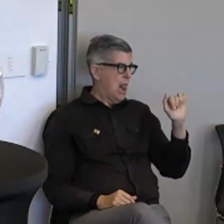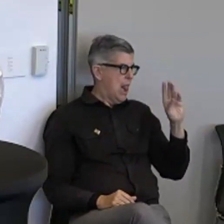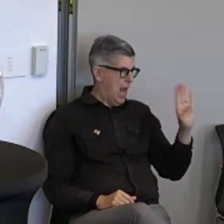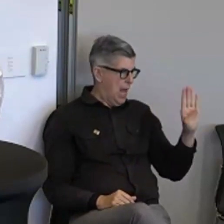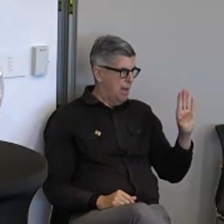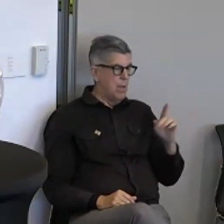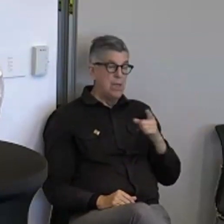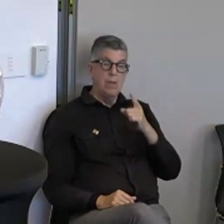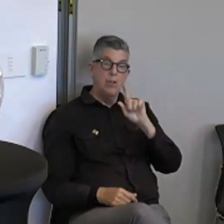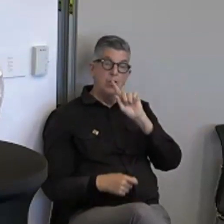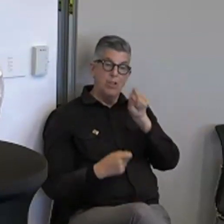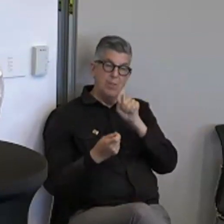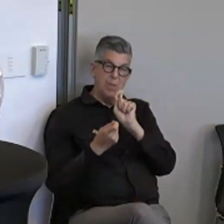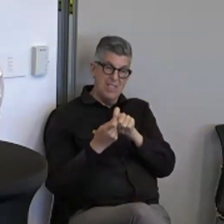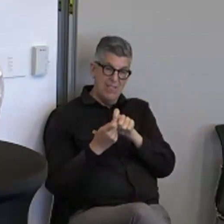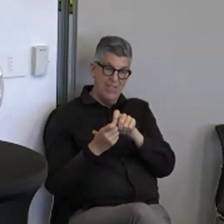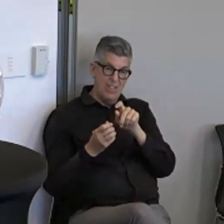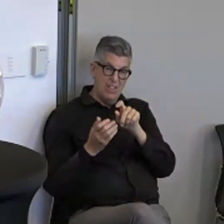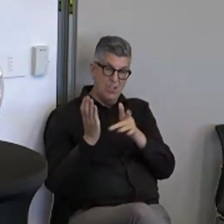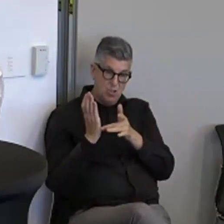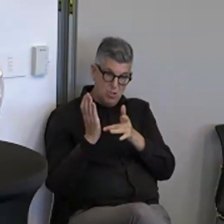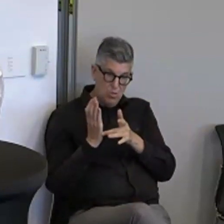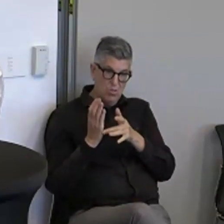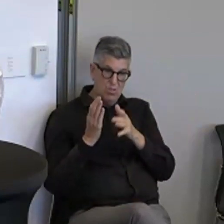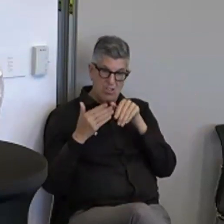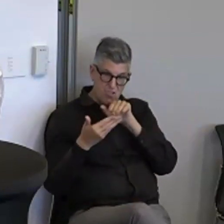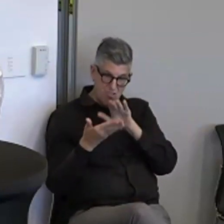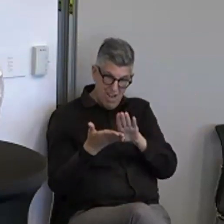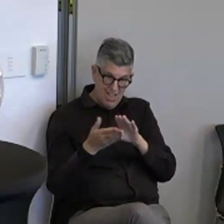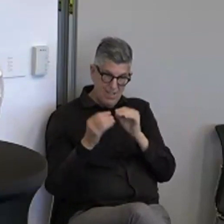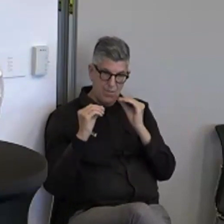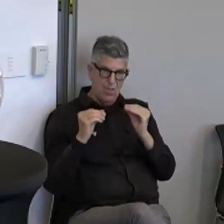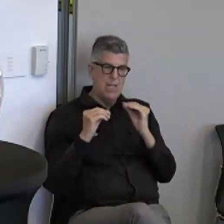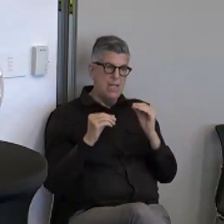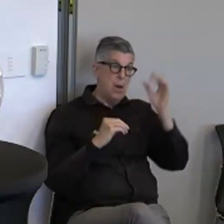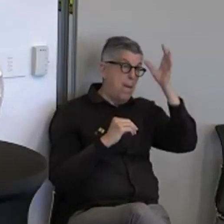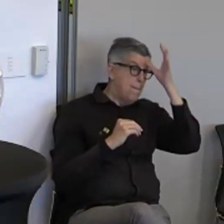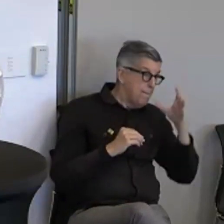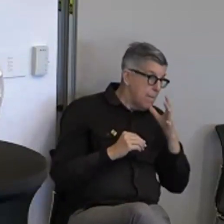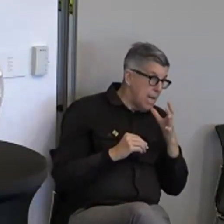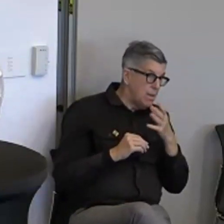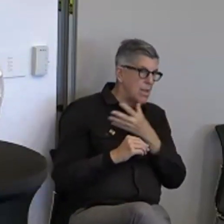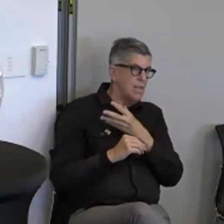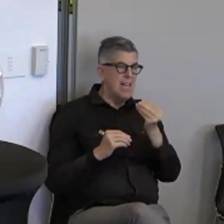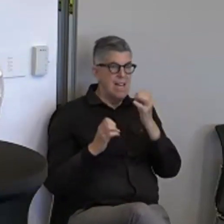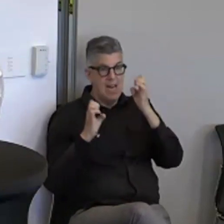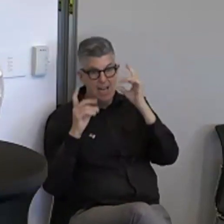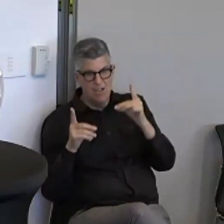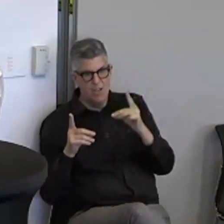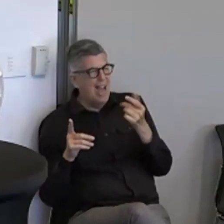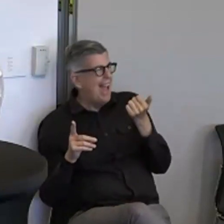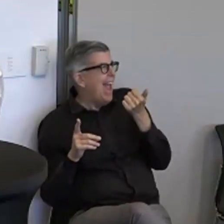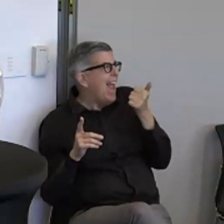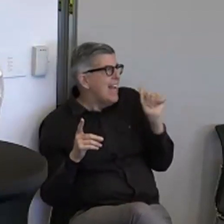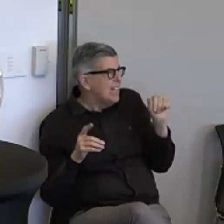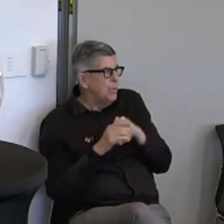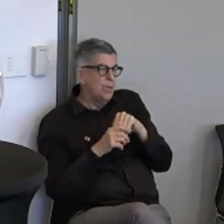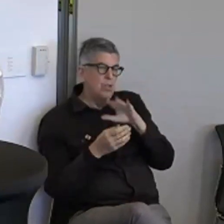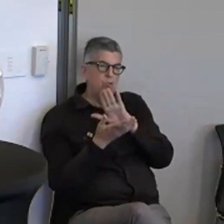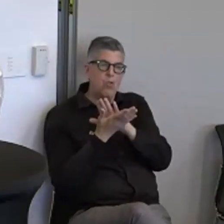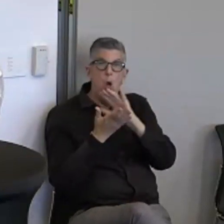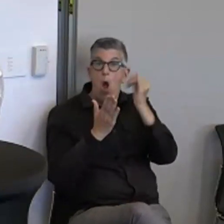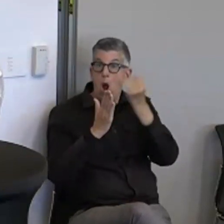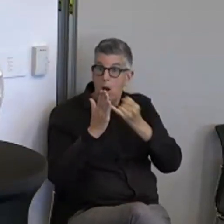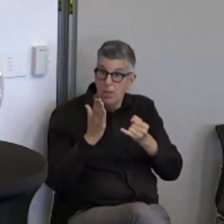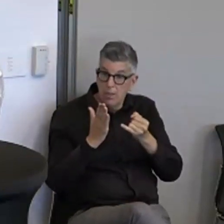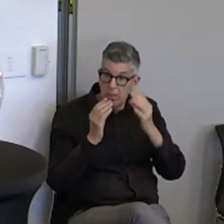specific tools and strategies for teaching parents and educators, and just anybody in a school. It could be art